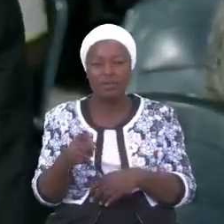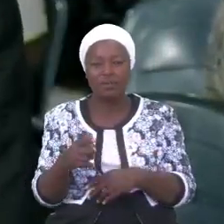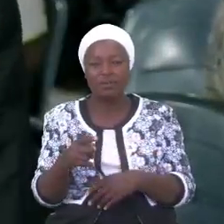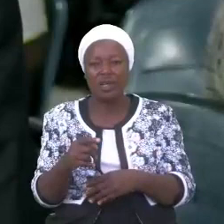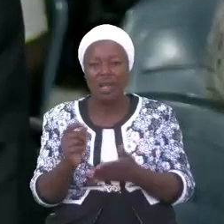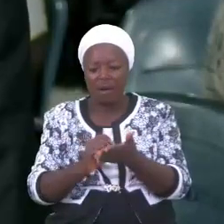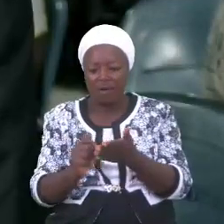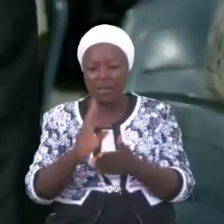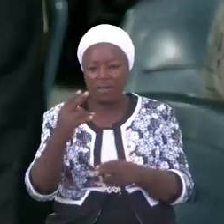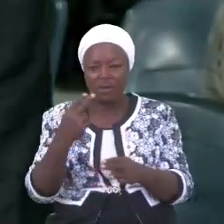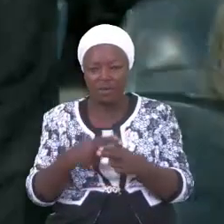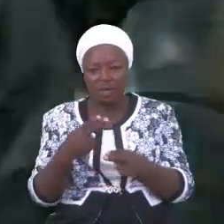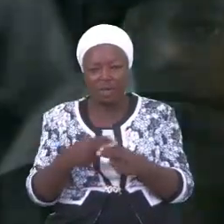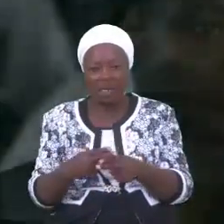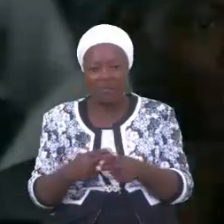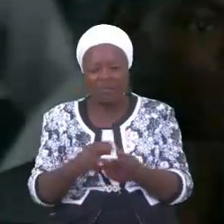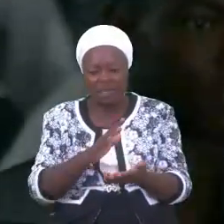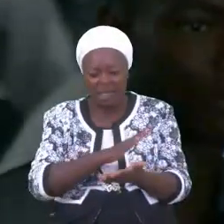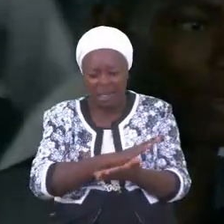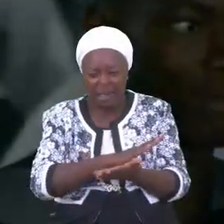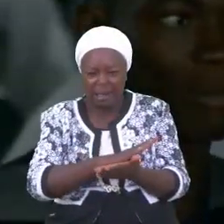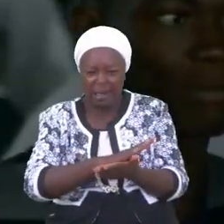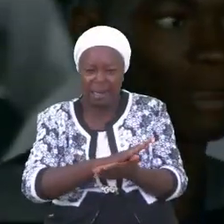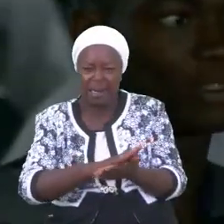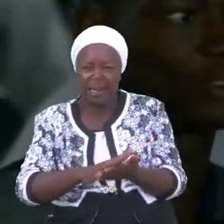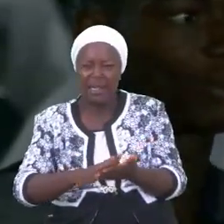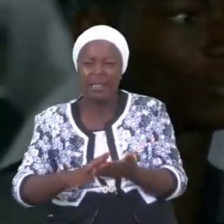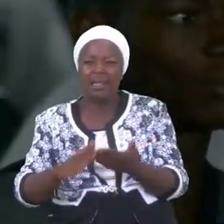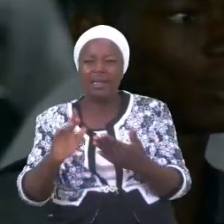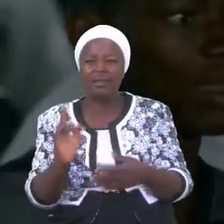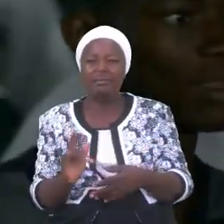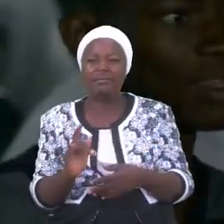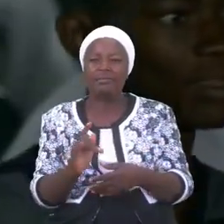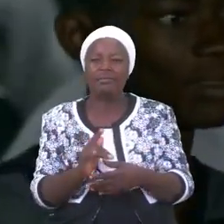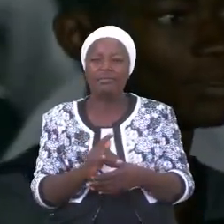Your name should be properly spelled,